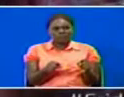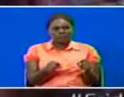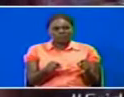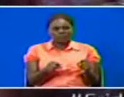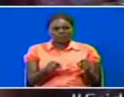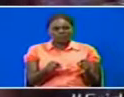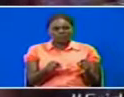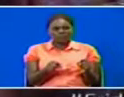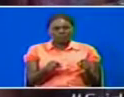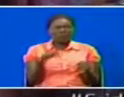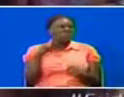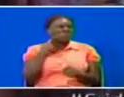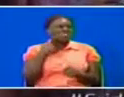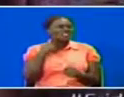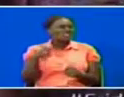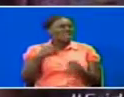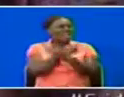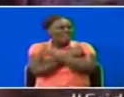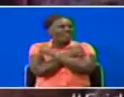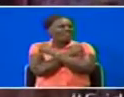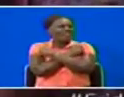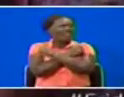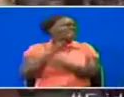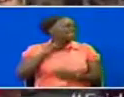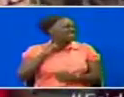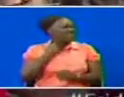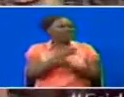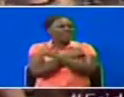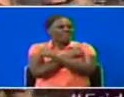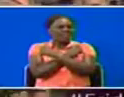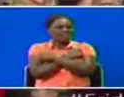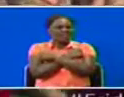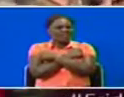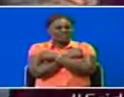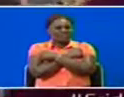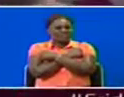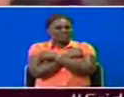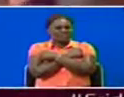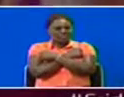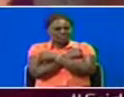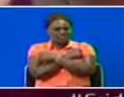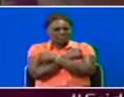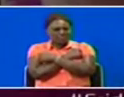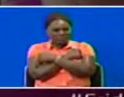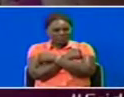Right. I love them. I love bugs. Sometimes when you move the packet, it looks like they're alive.